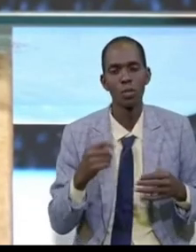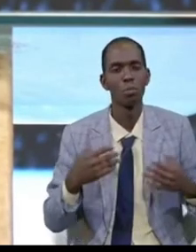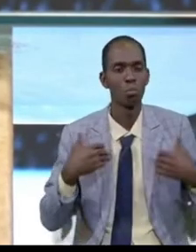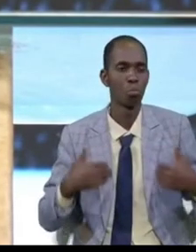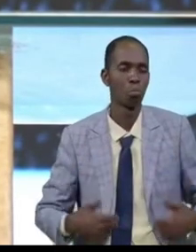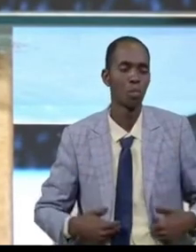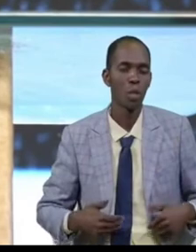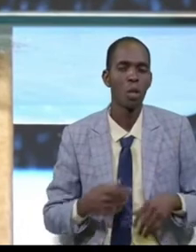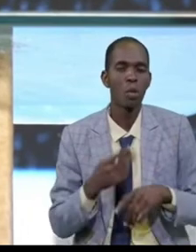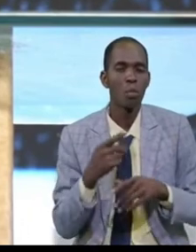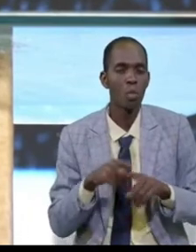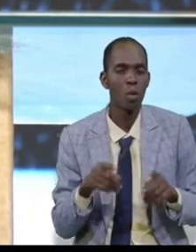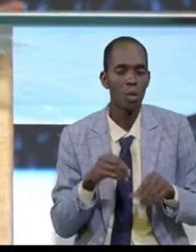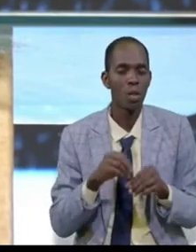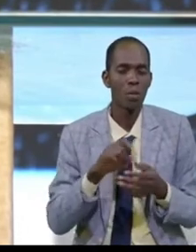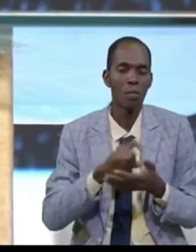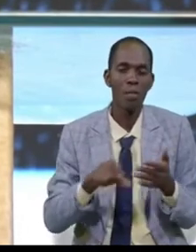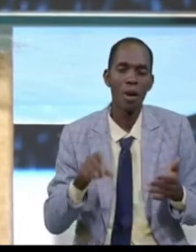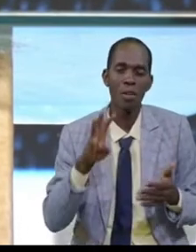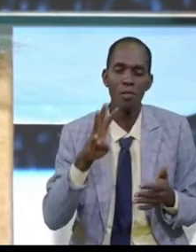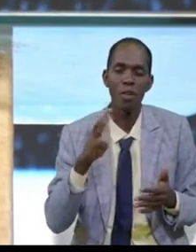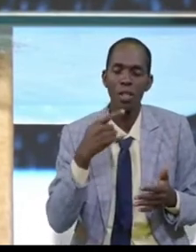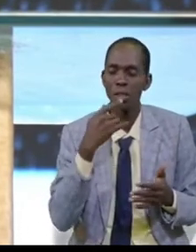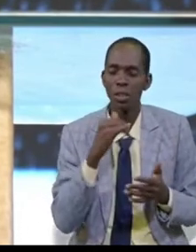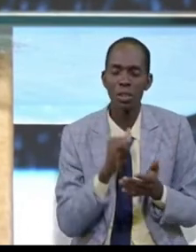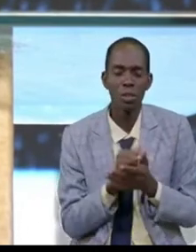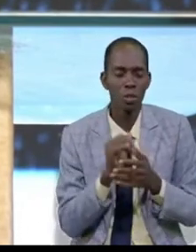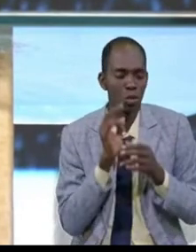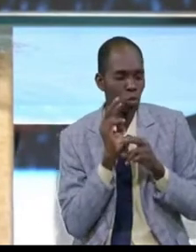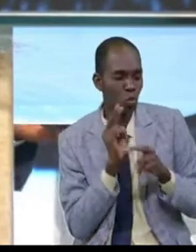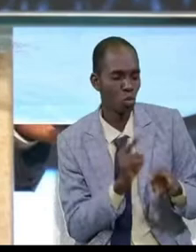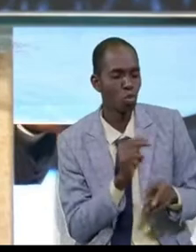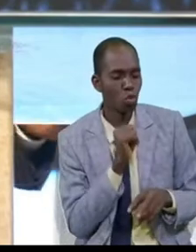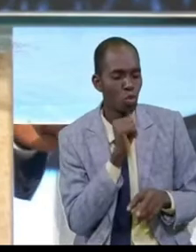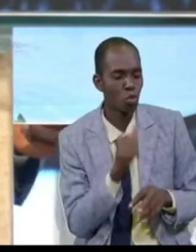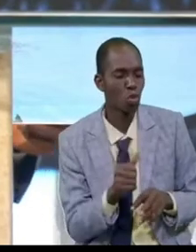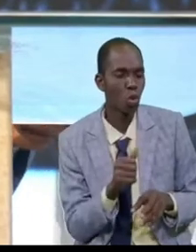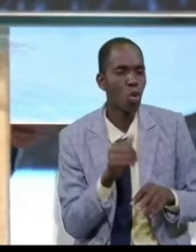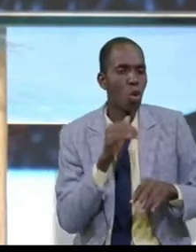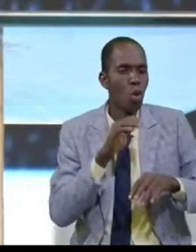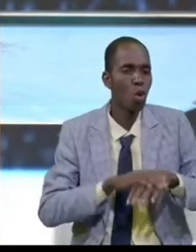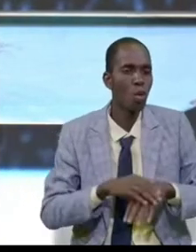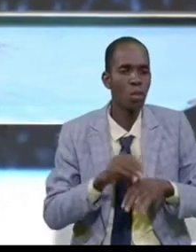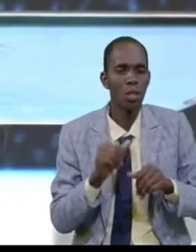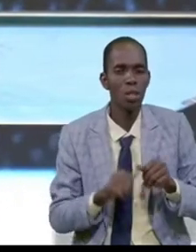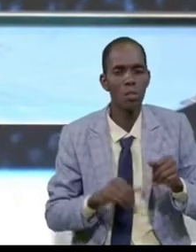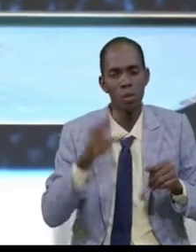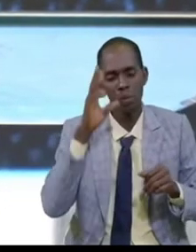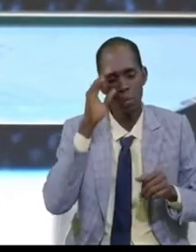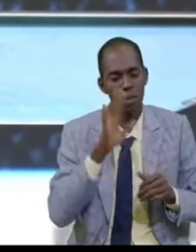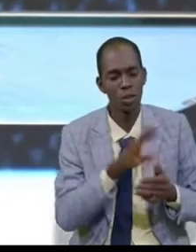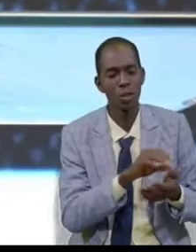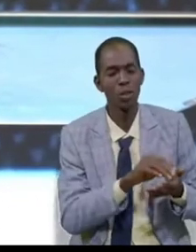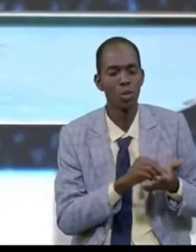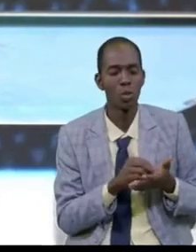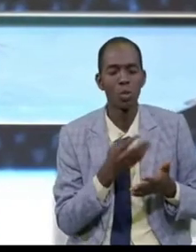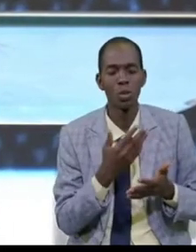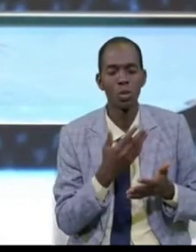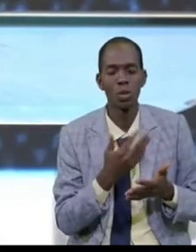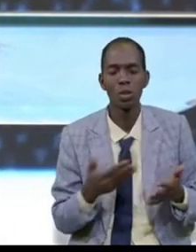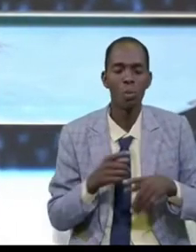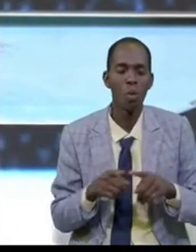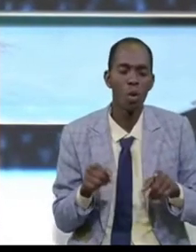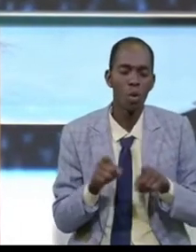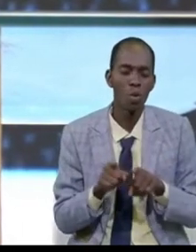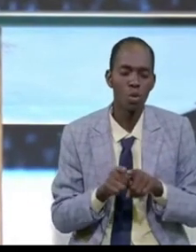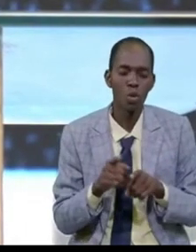not every man on his own things, but every man also on the things of